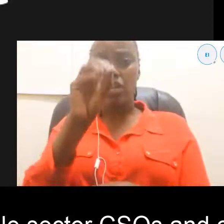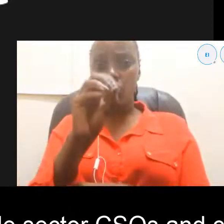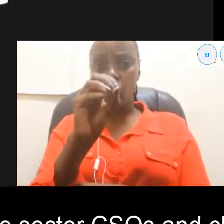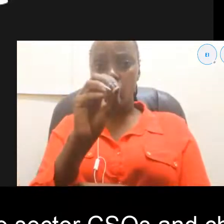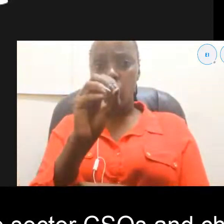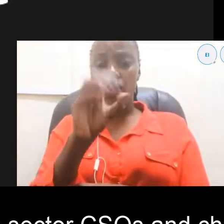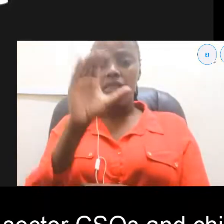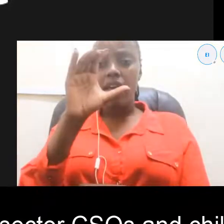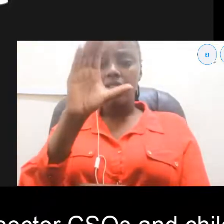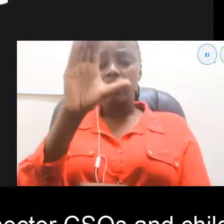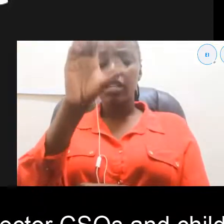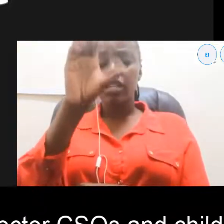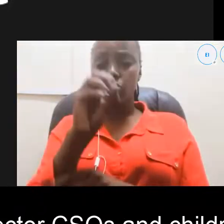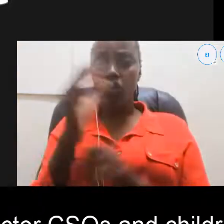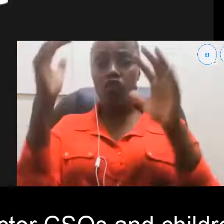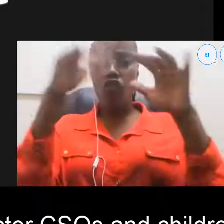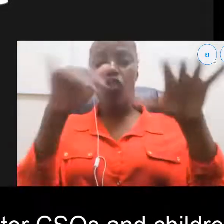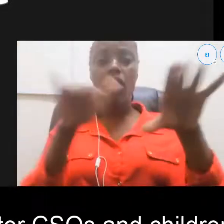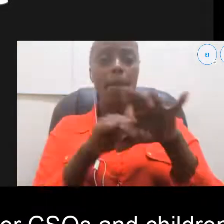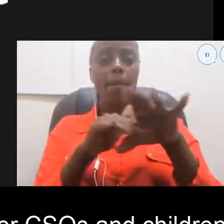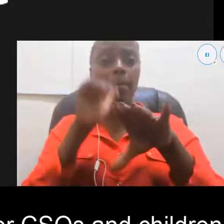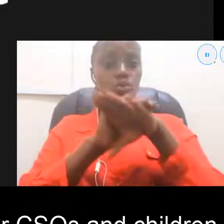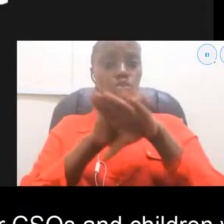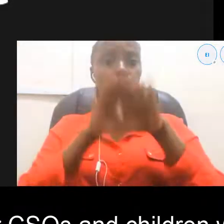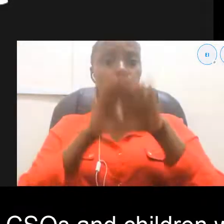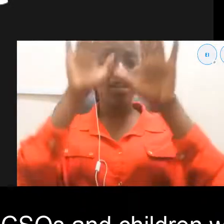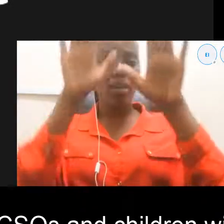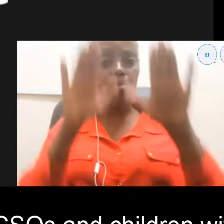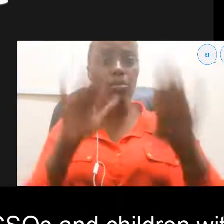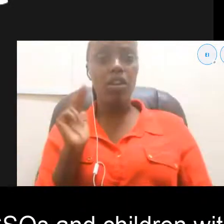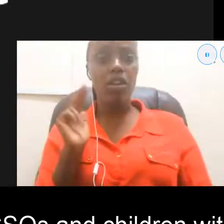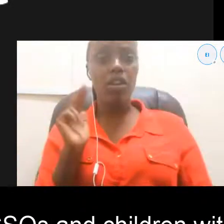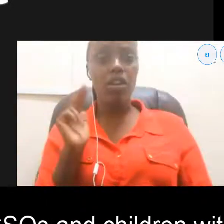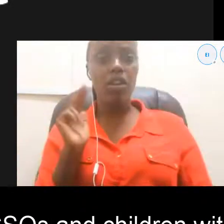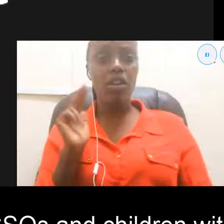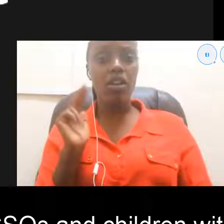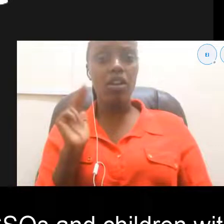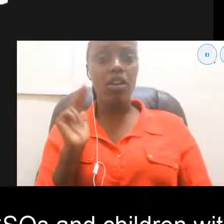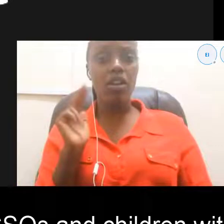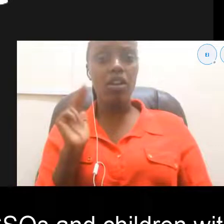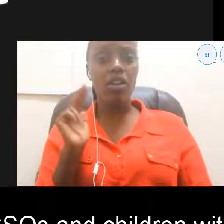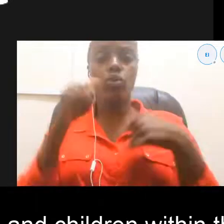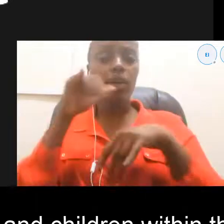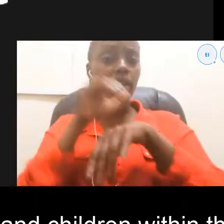CSO forum members, it's important for us to engage in trying to get